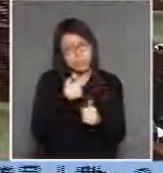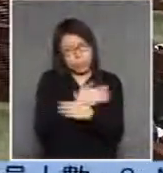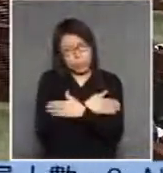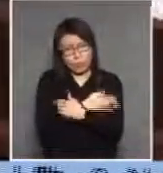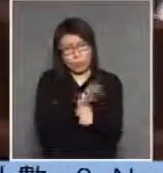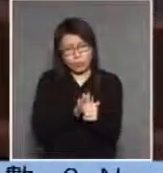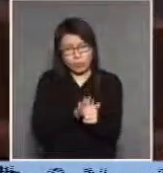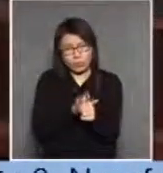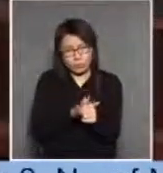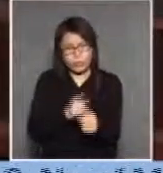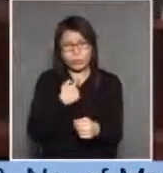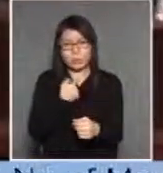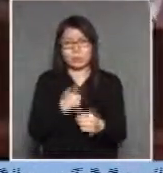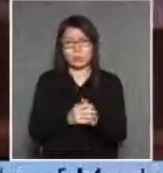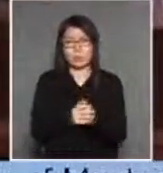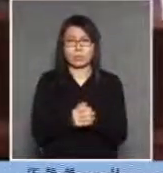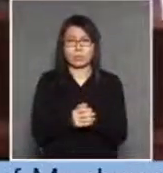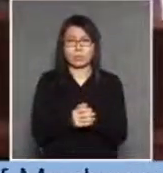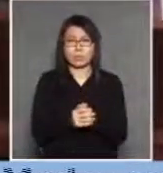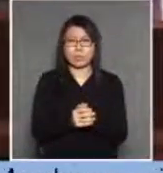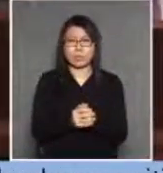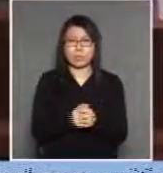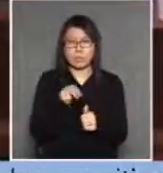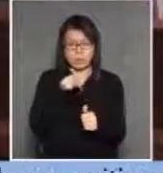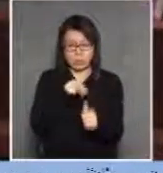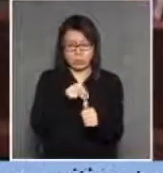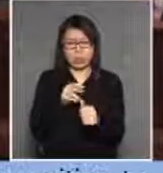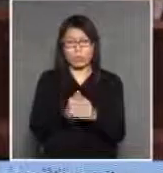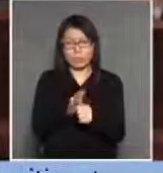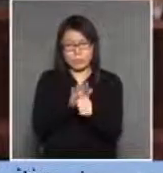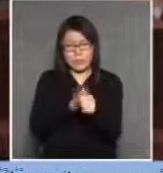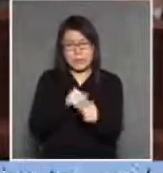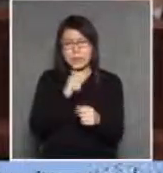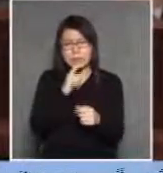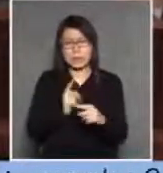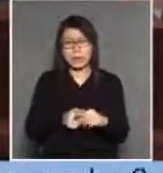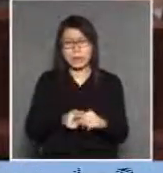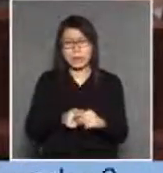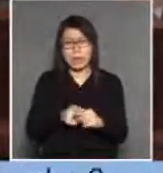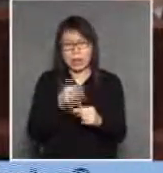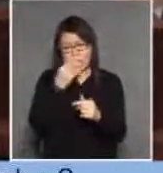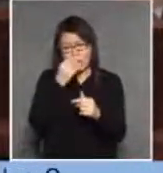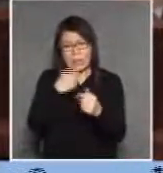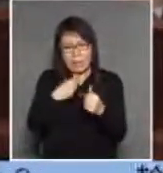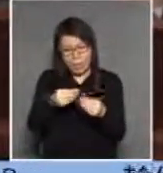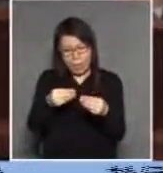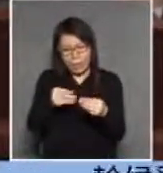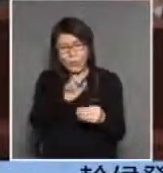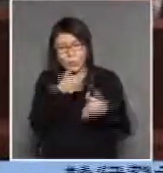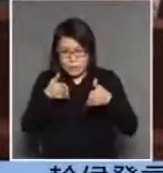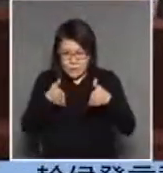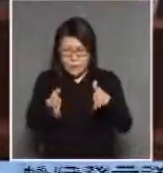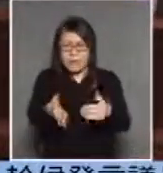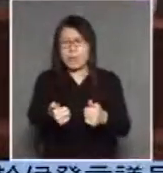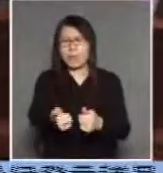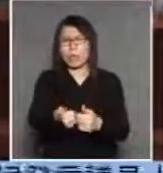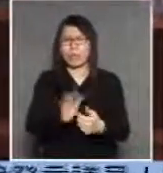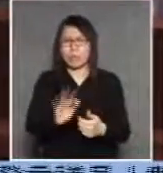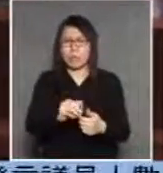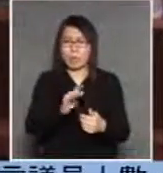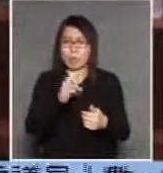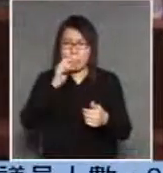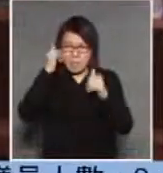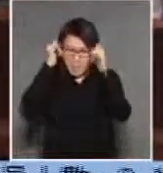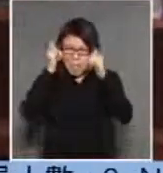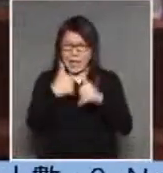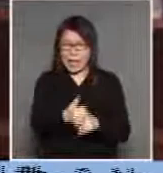for other ulterior motives. We should care for young people. We should treasure young people, lead them to the right track, instead